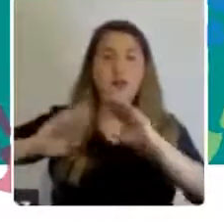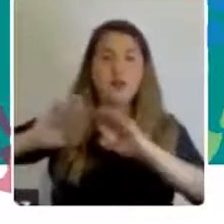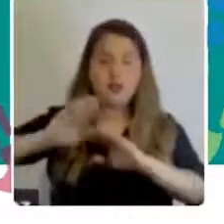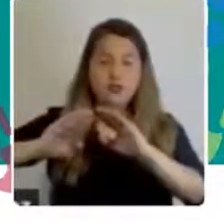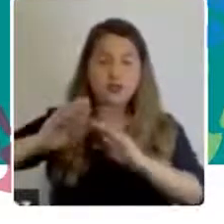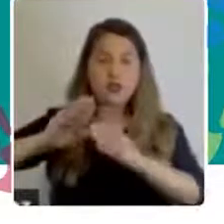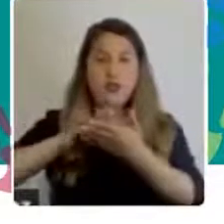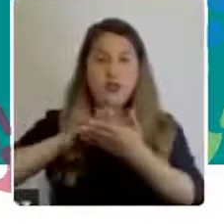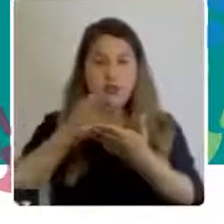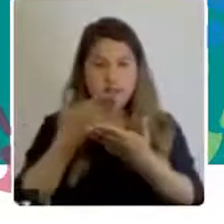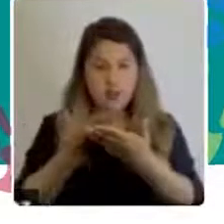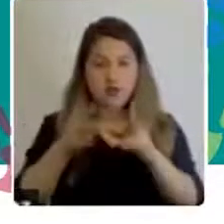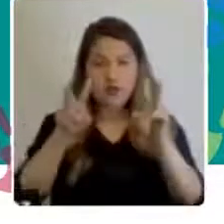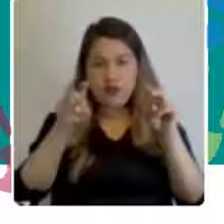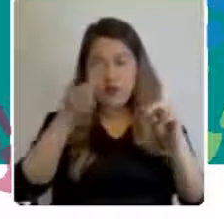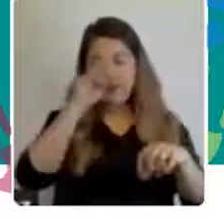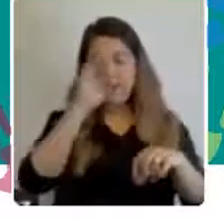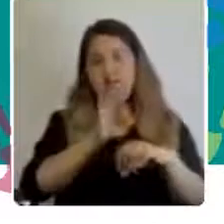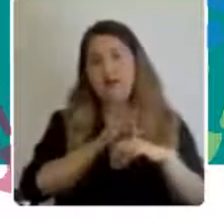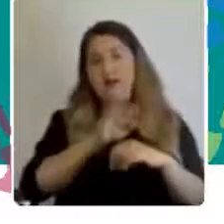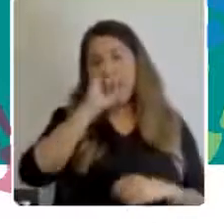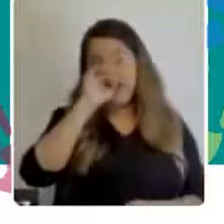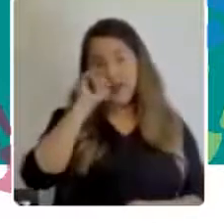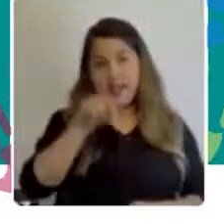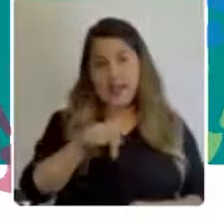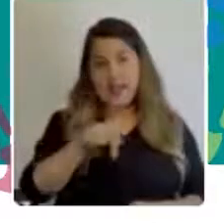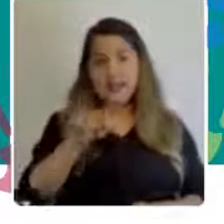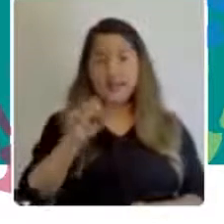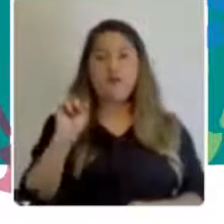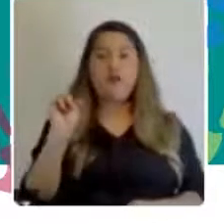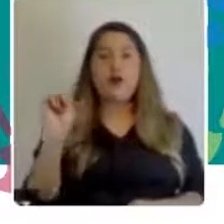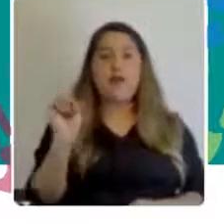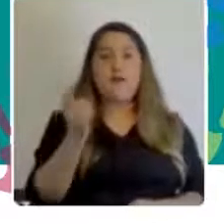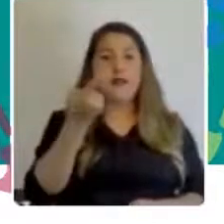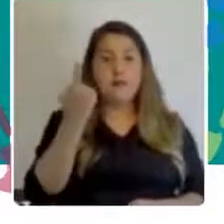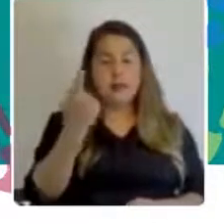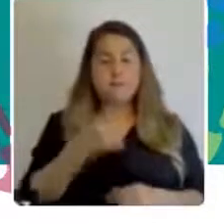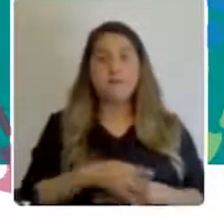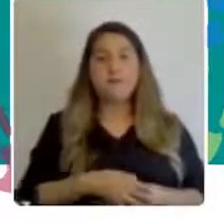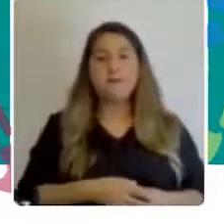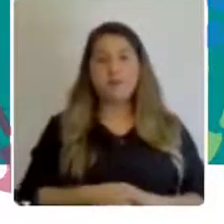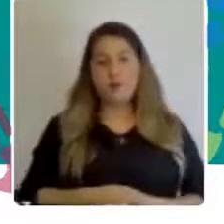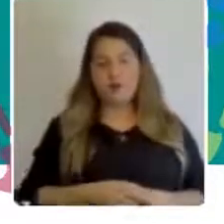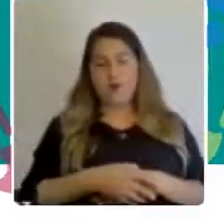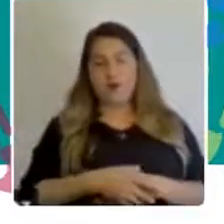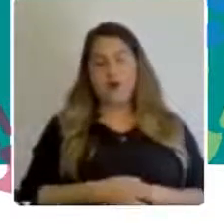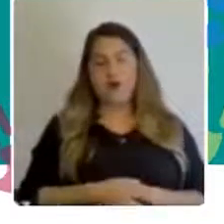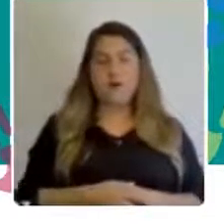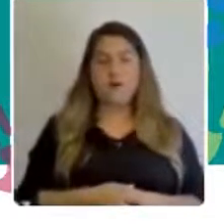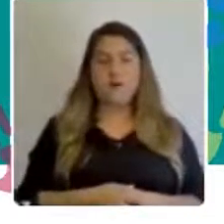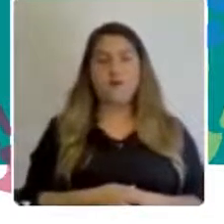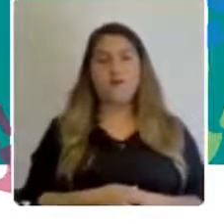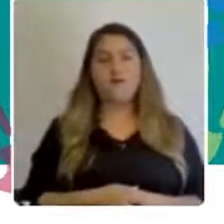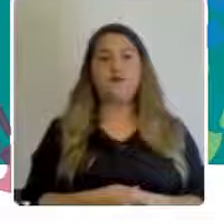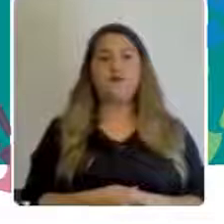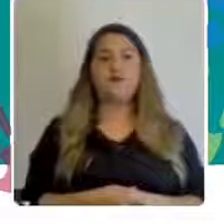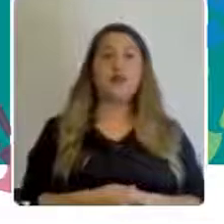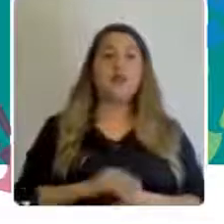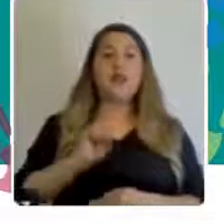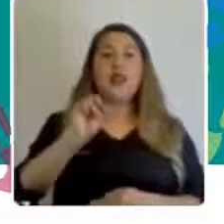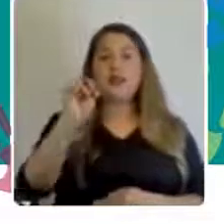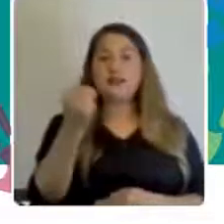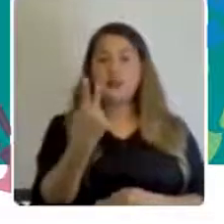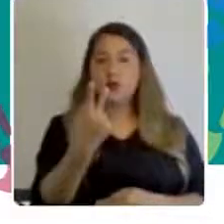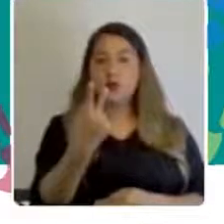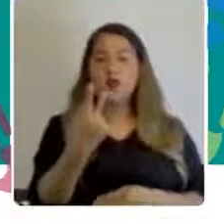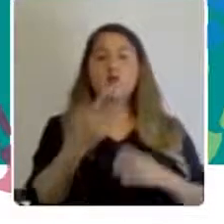first one, the first action that we had. And the second one is very important. It's the twin, or let's